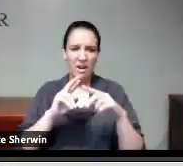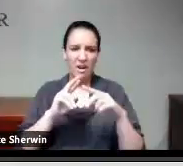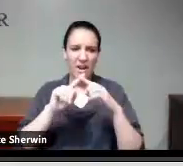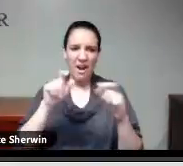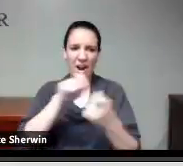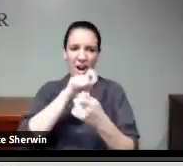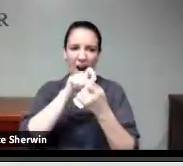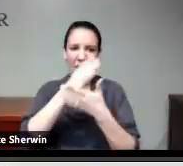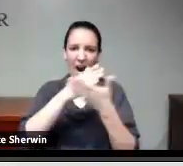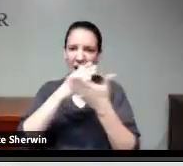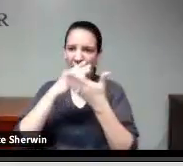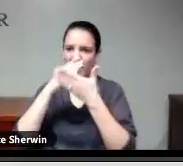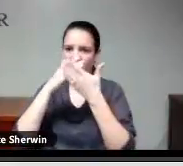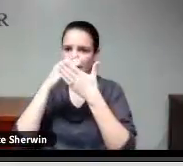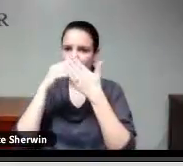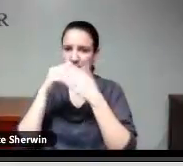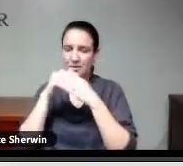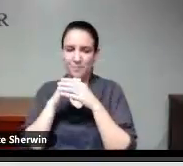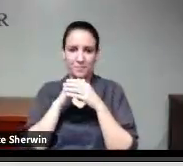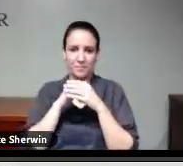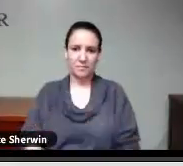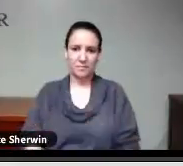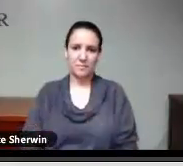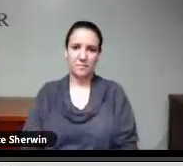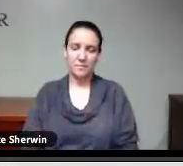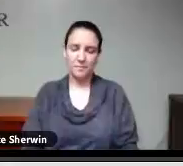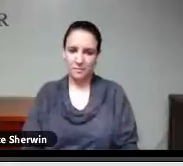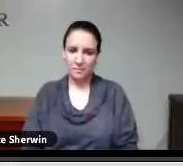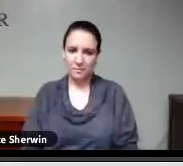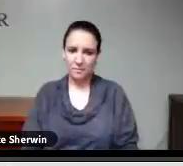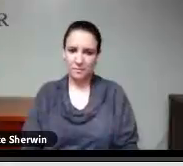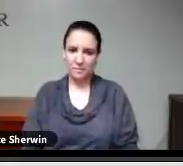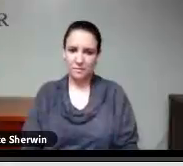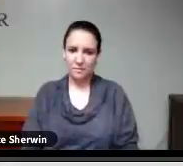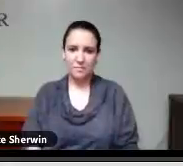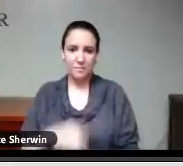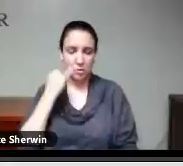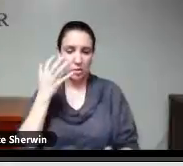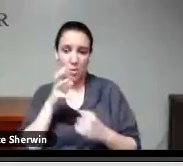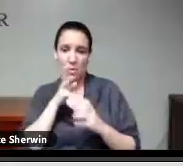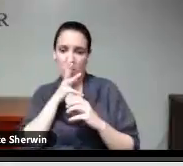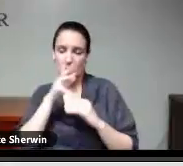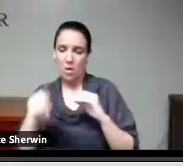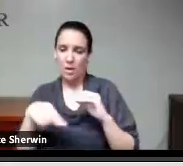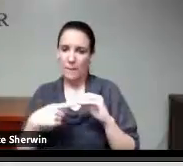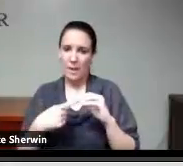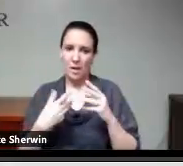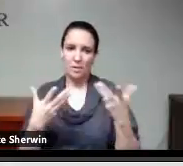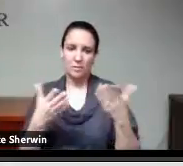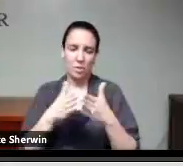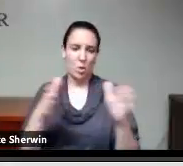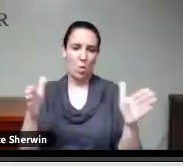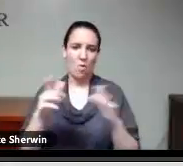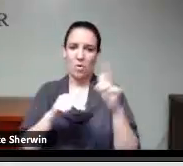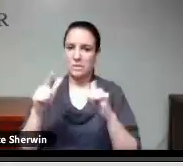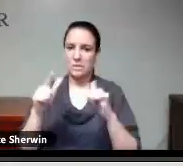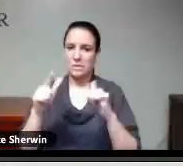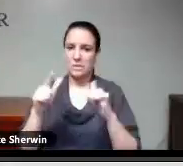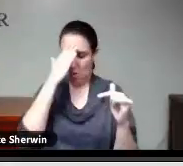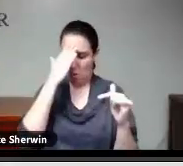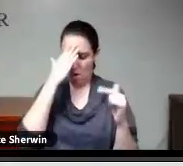really break down the specific aspects of the training event so that if you want to talk, for example, about overall diversity